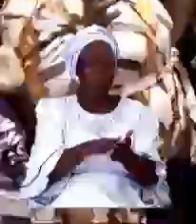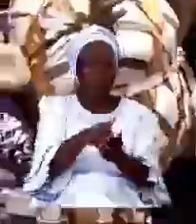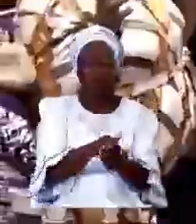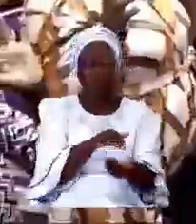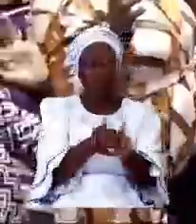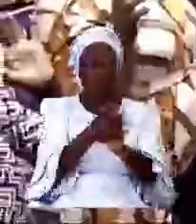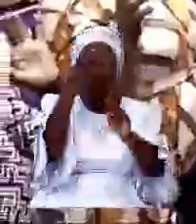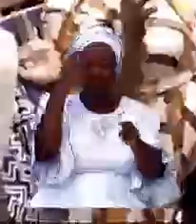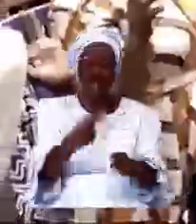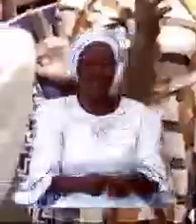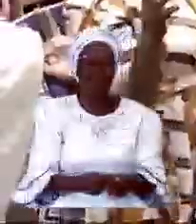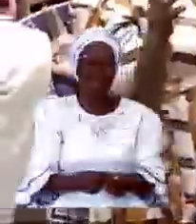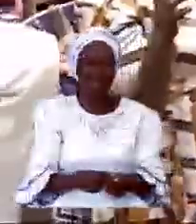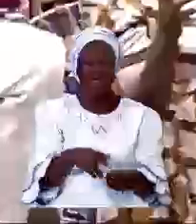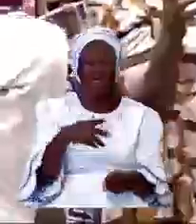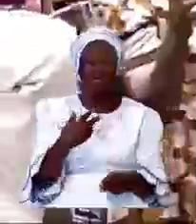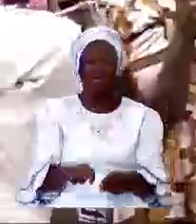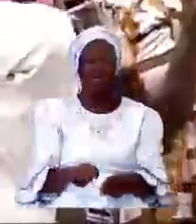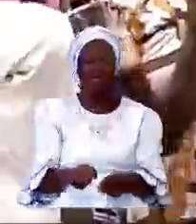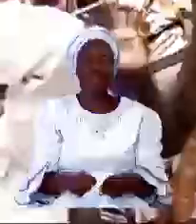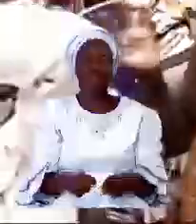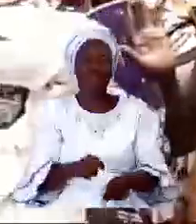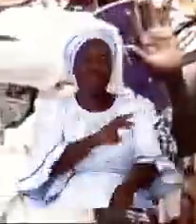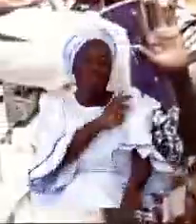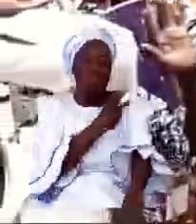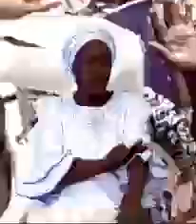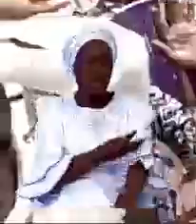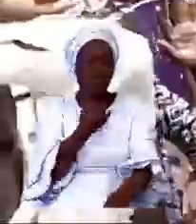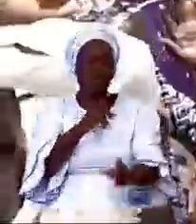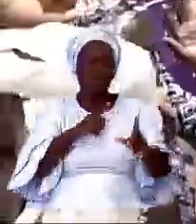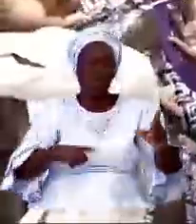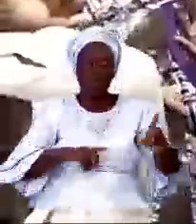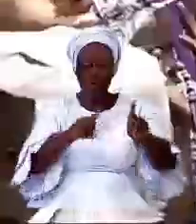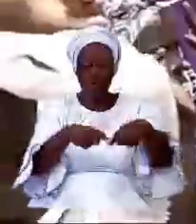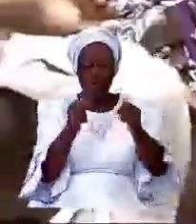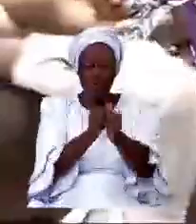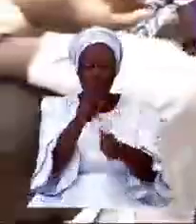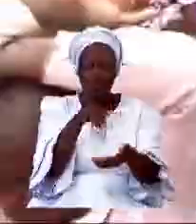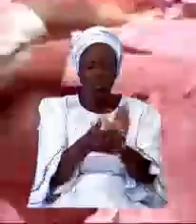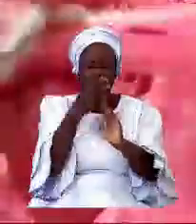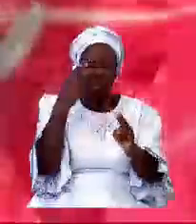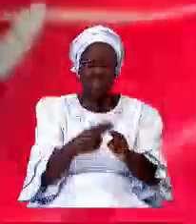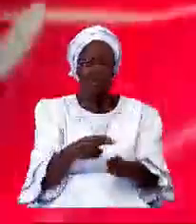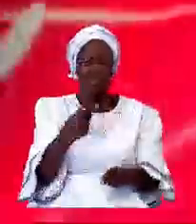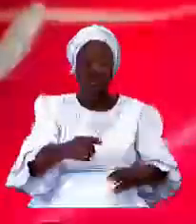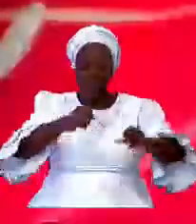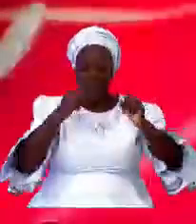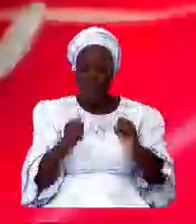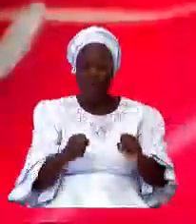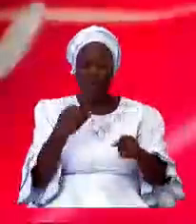You will walk, you will not faint. The might of the Lord go with